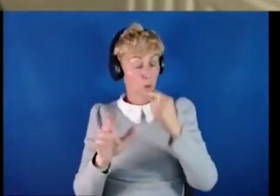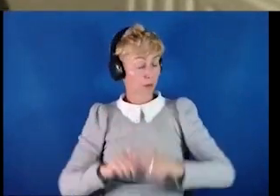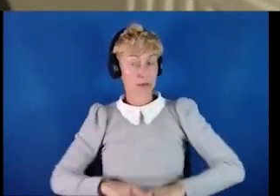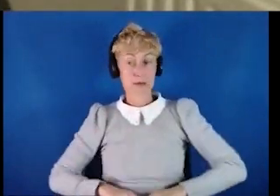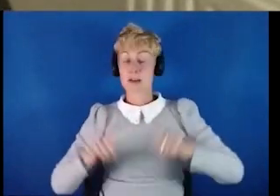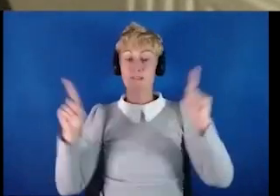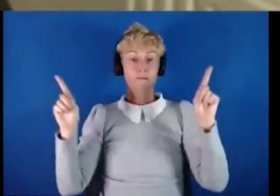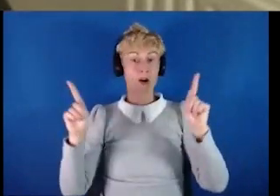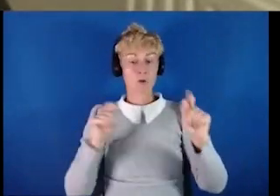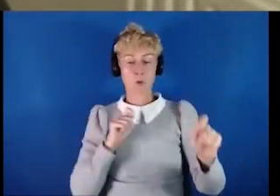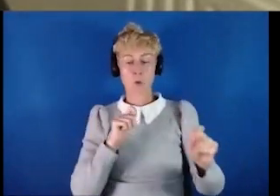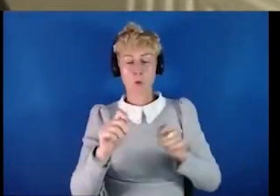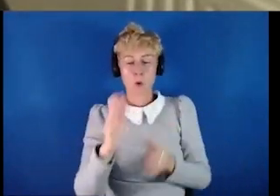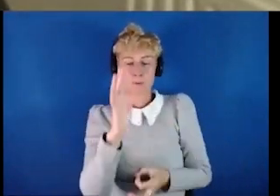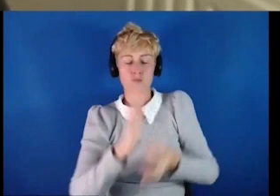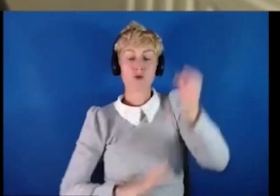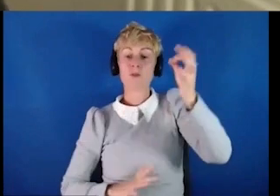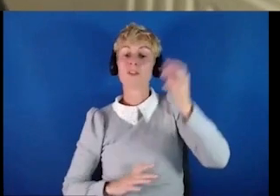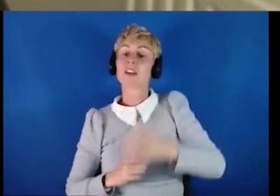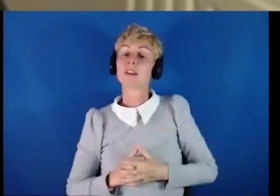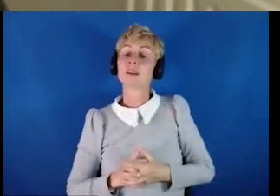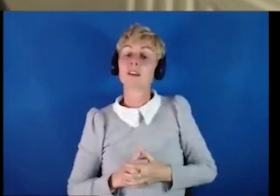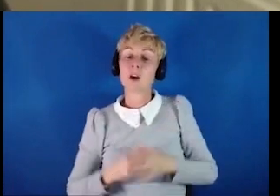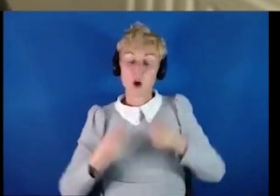different. It wants to be